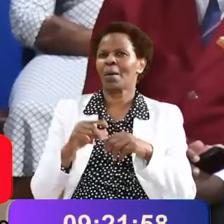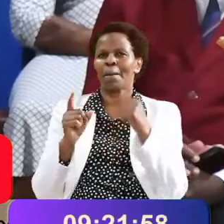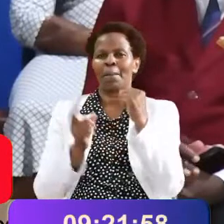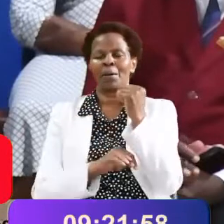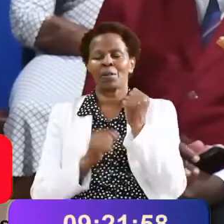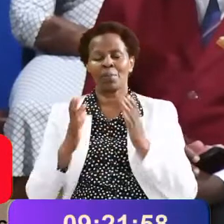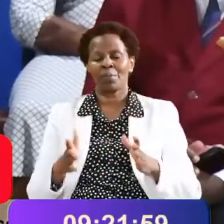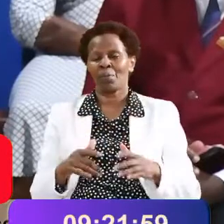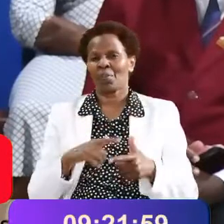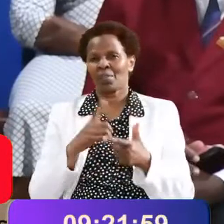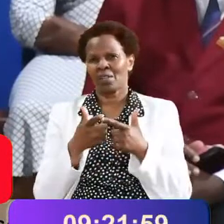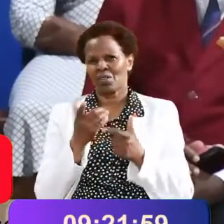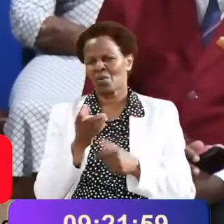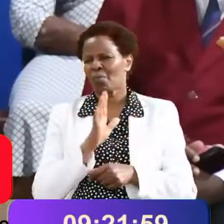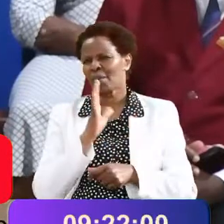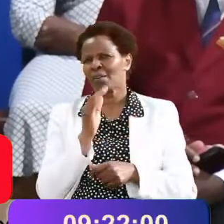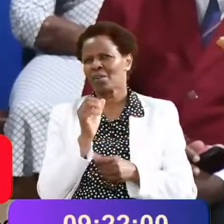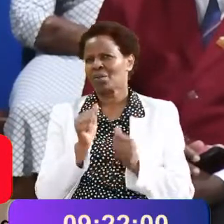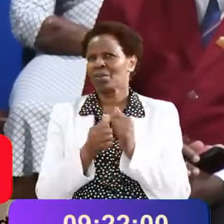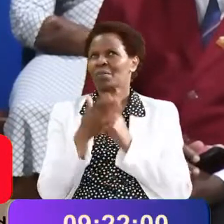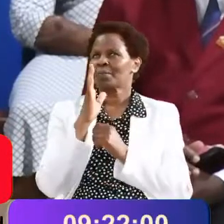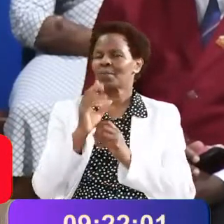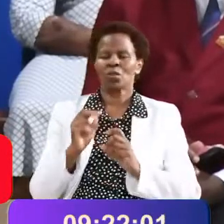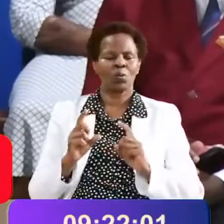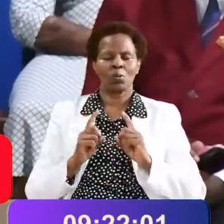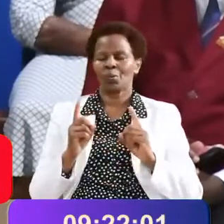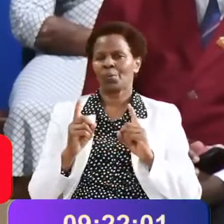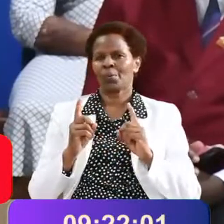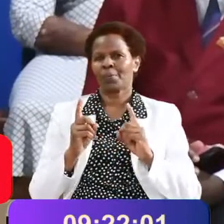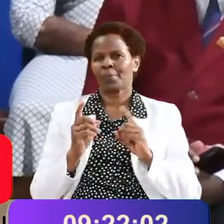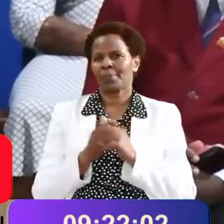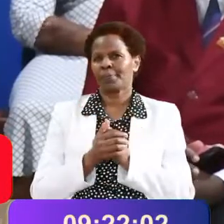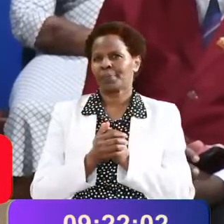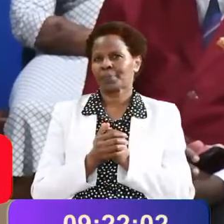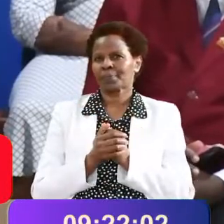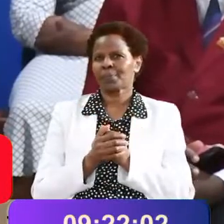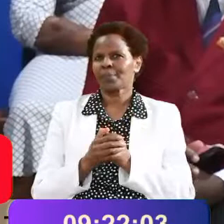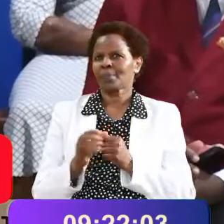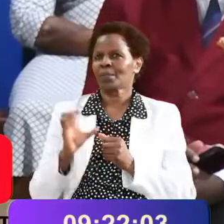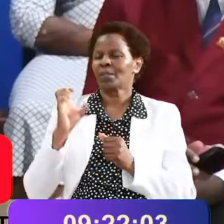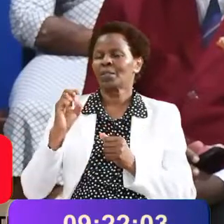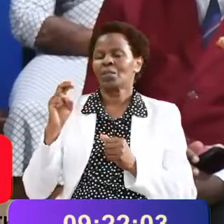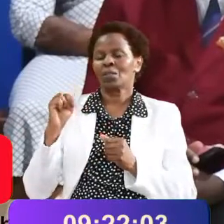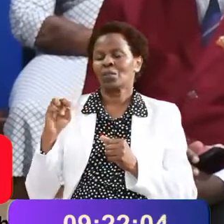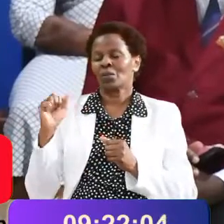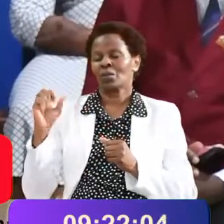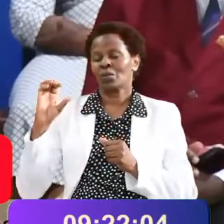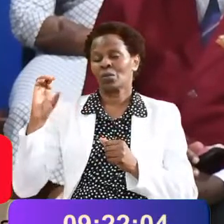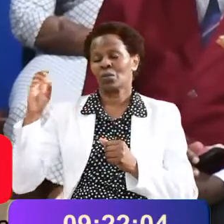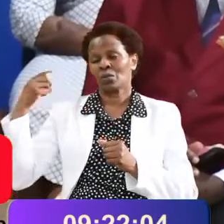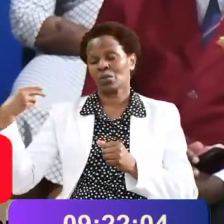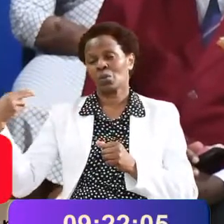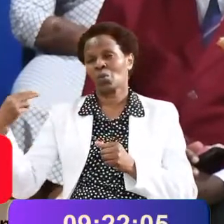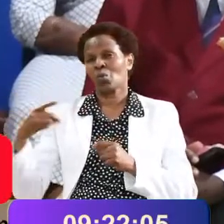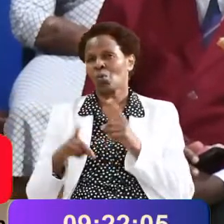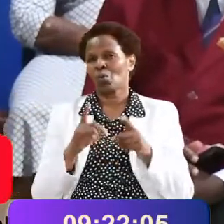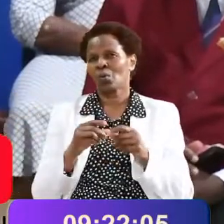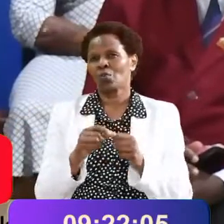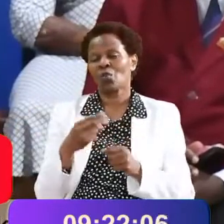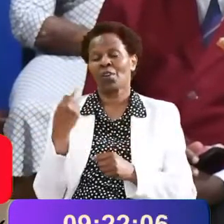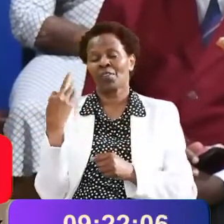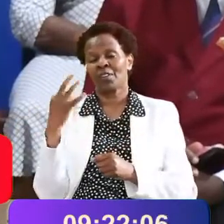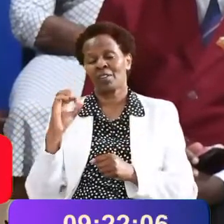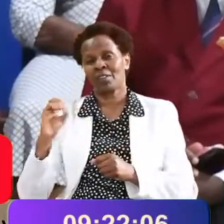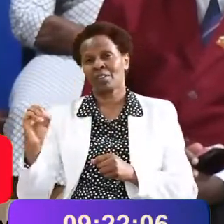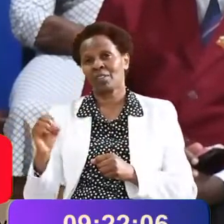are not going to be godly. We can get an example of Enoch, who walked with God for 300 years, and he was